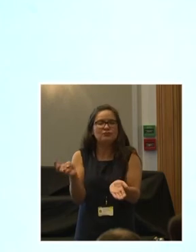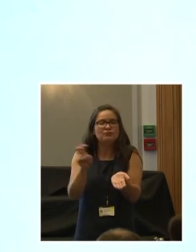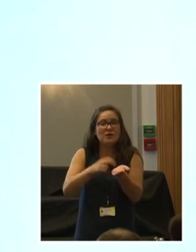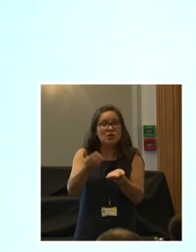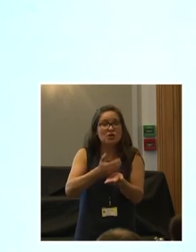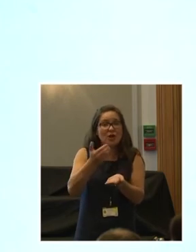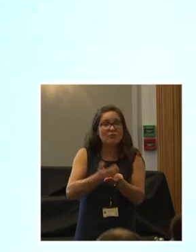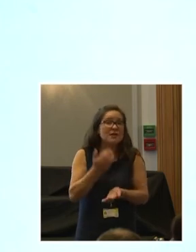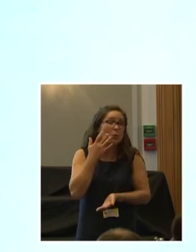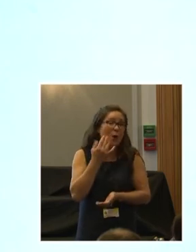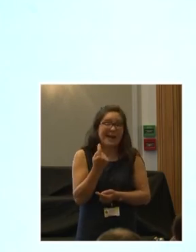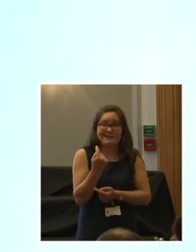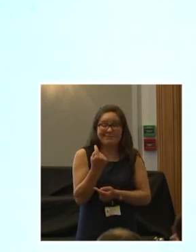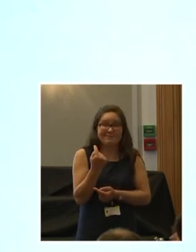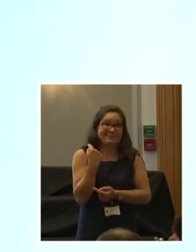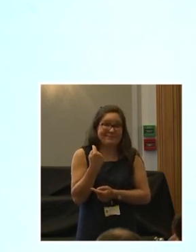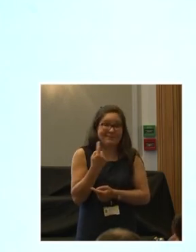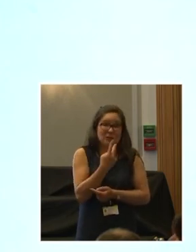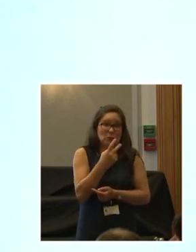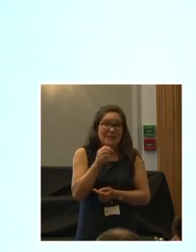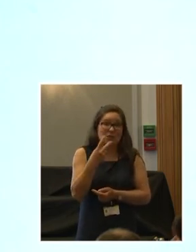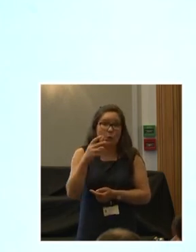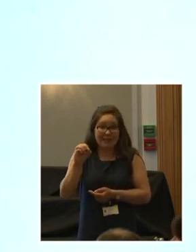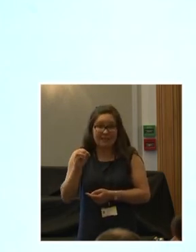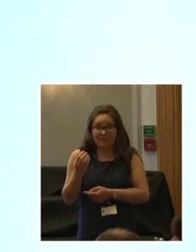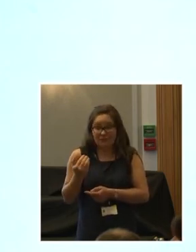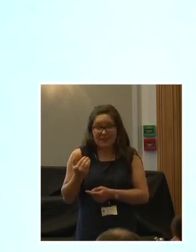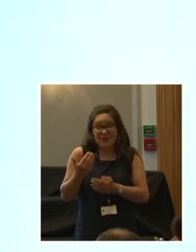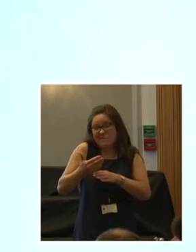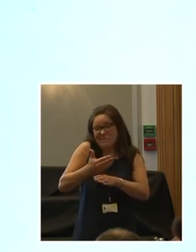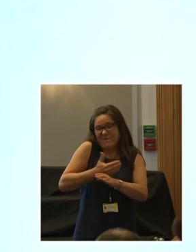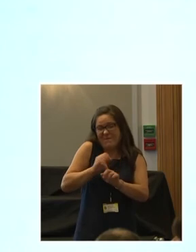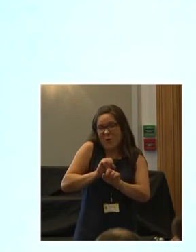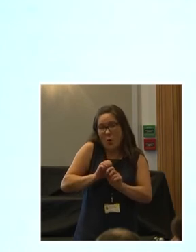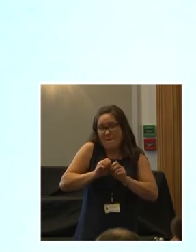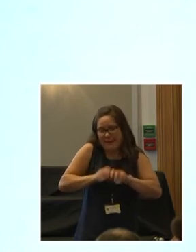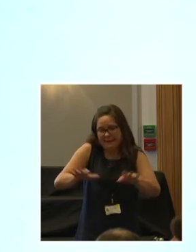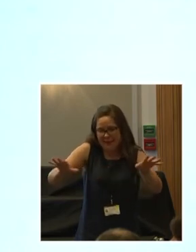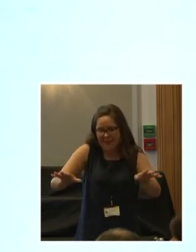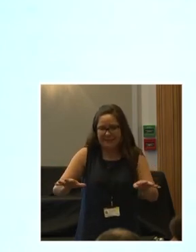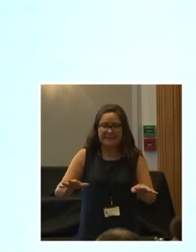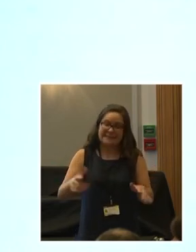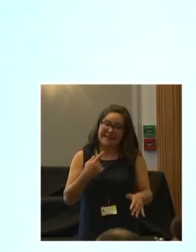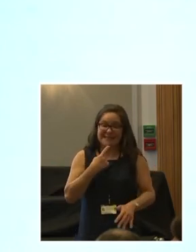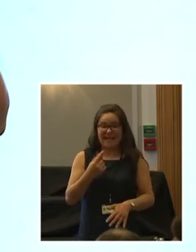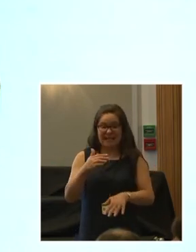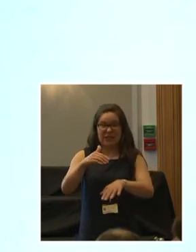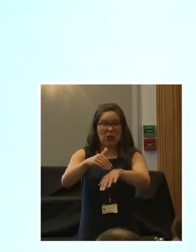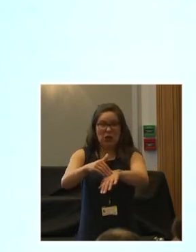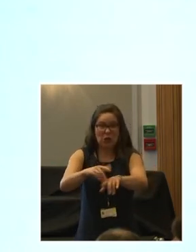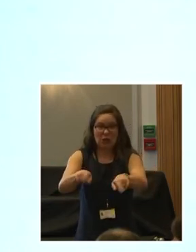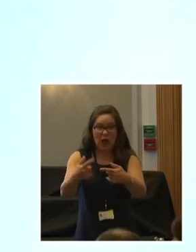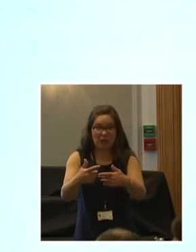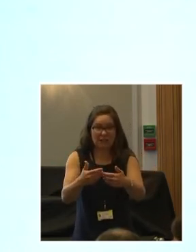early 2020, just before the lovely pandemic came along and said we weren't allowed to touch anything or go near anybody.